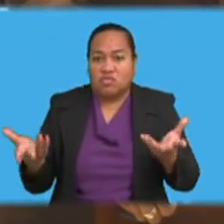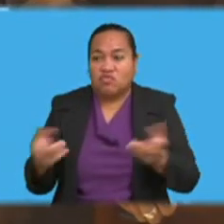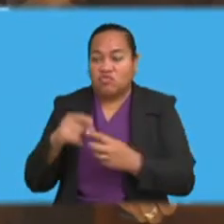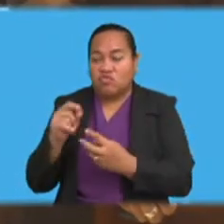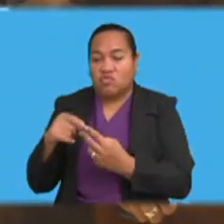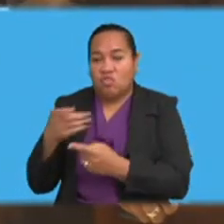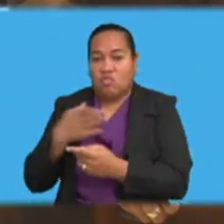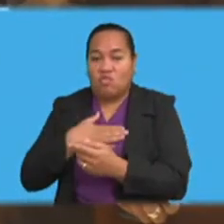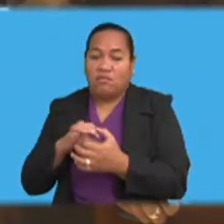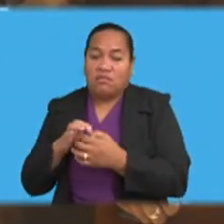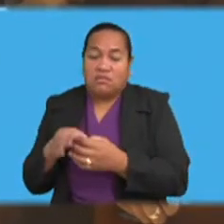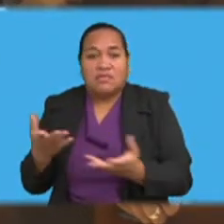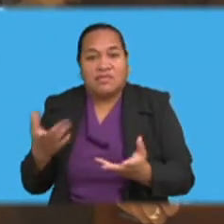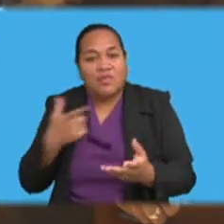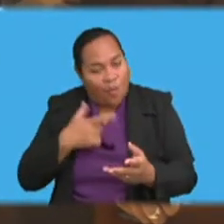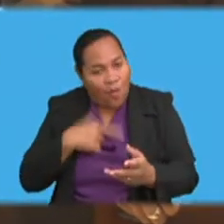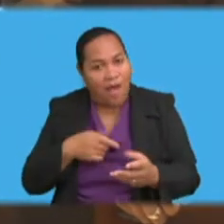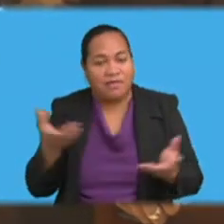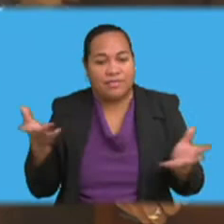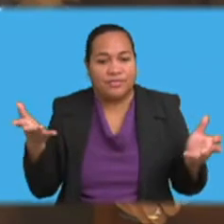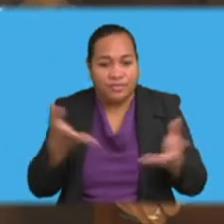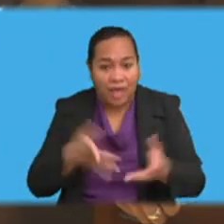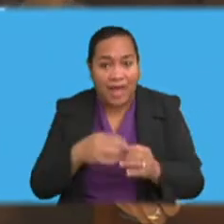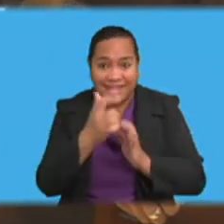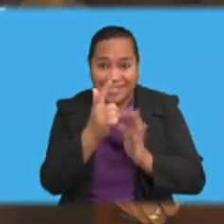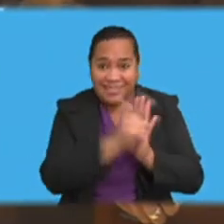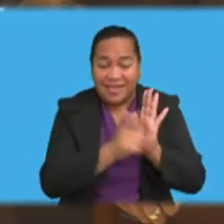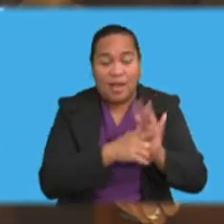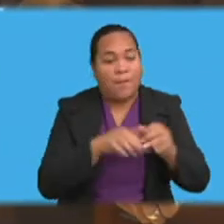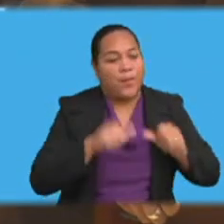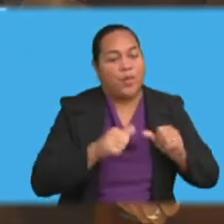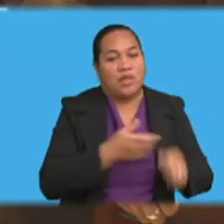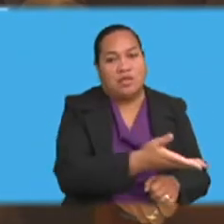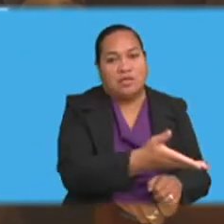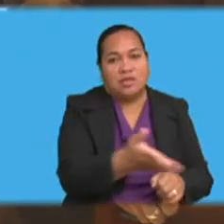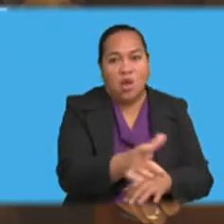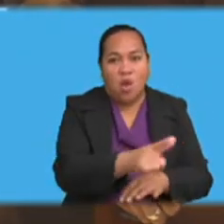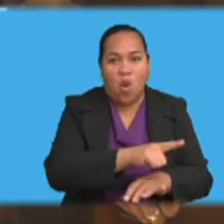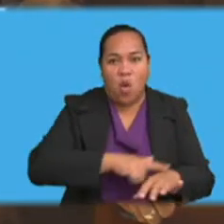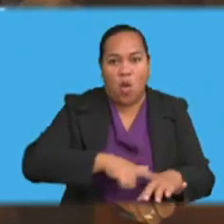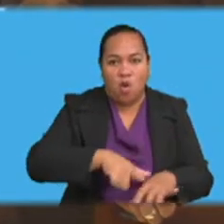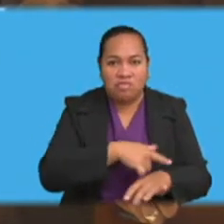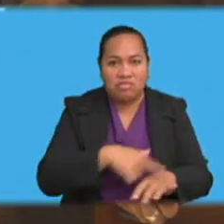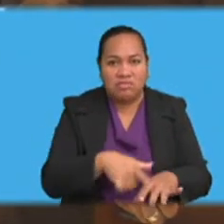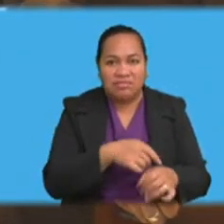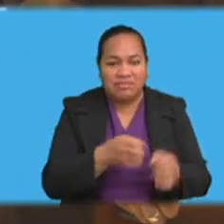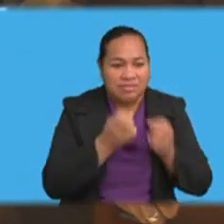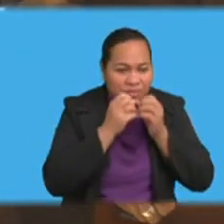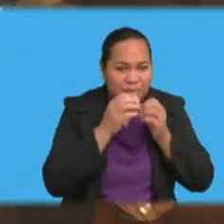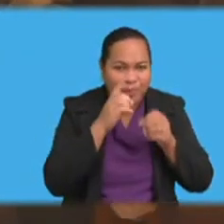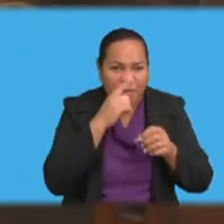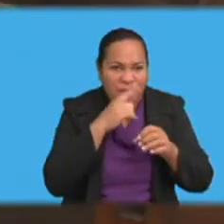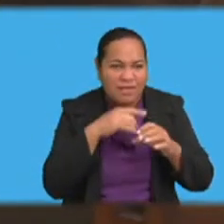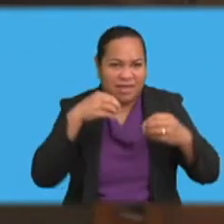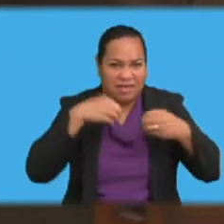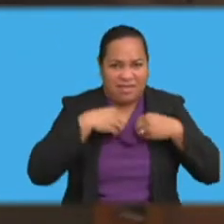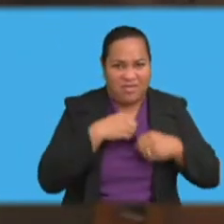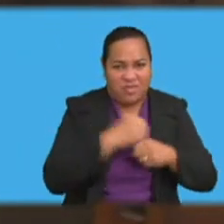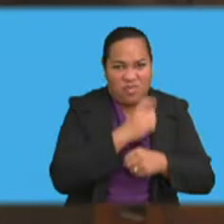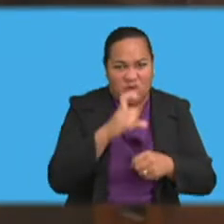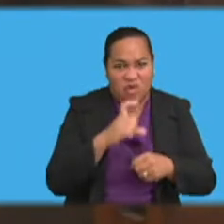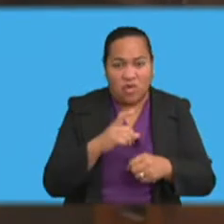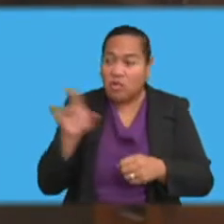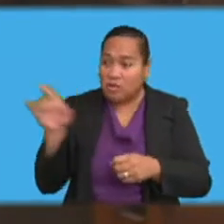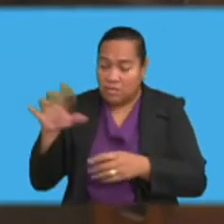monopoly. Madam Speaker, the current legislative provisions protect not only our local broadcasters, but also the people who stand to be exploited should